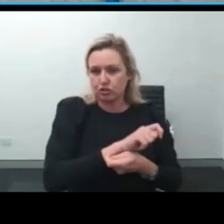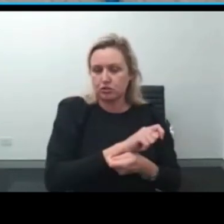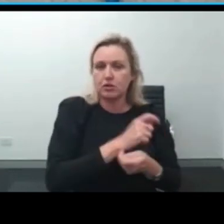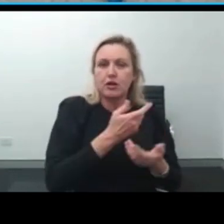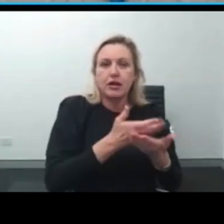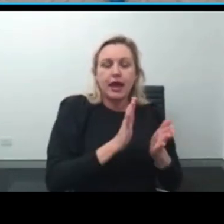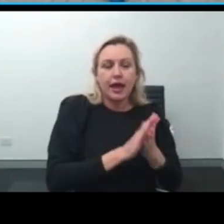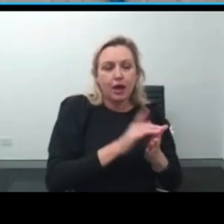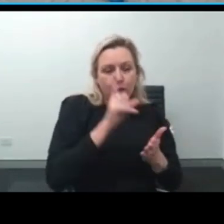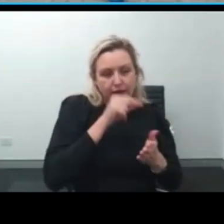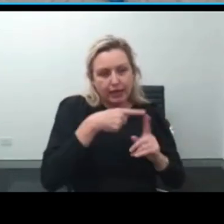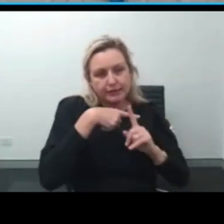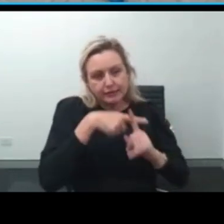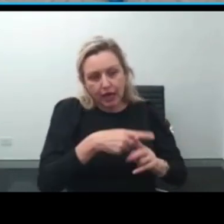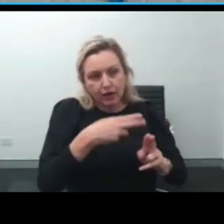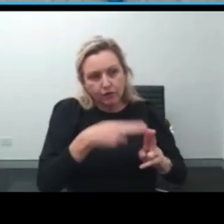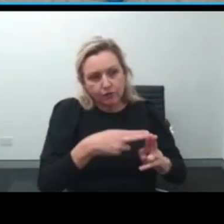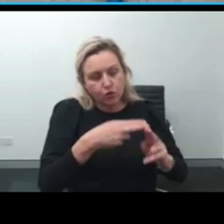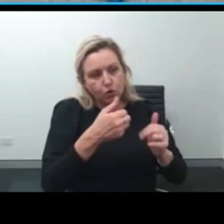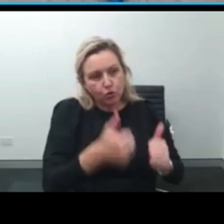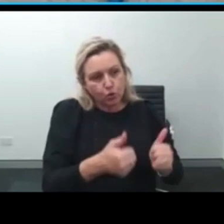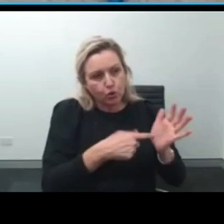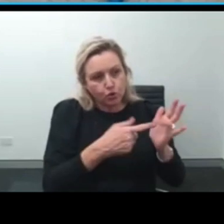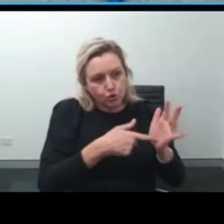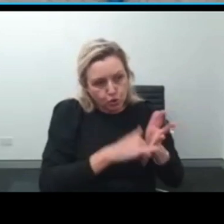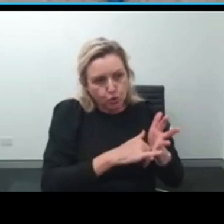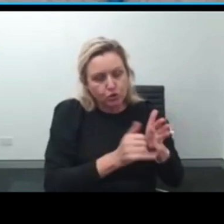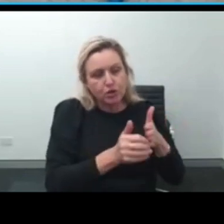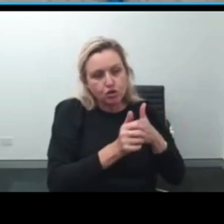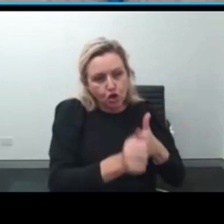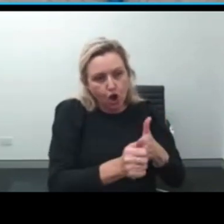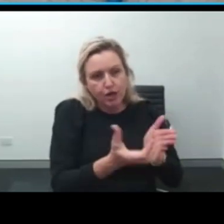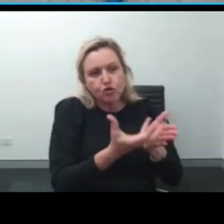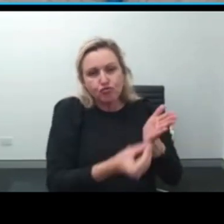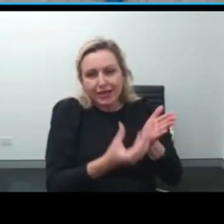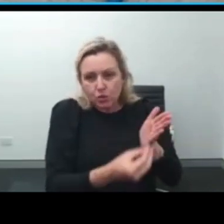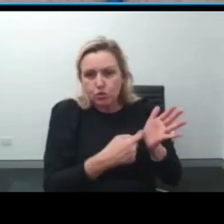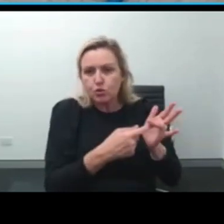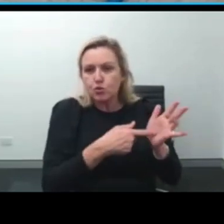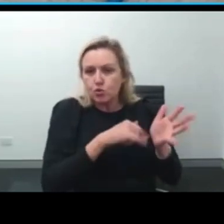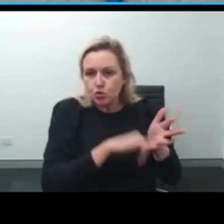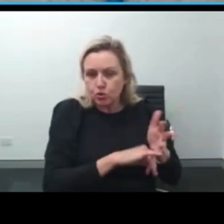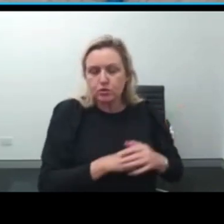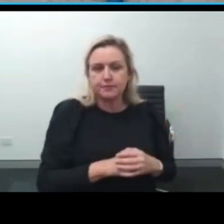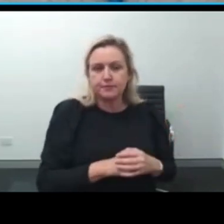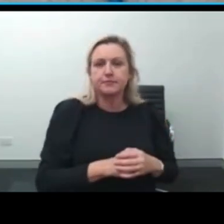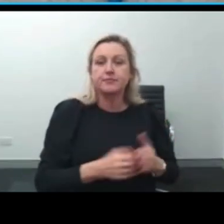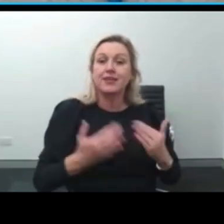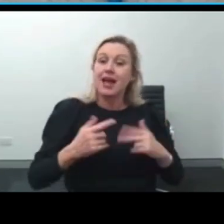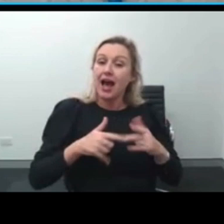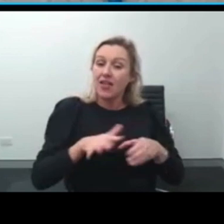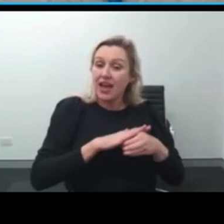developing well-targeted and useful guidance, tools and resources. There was also another key area of interest, which was food and